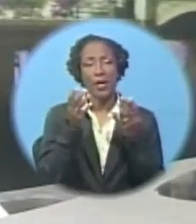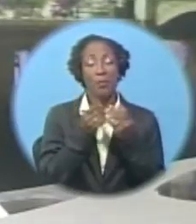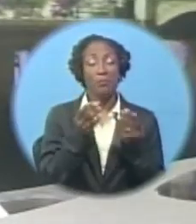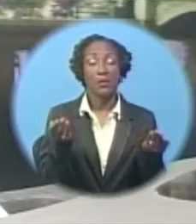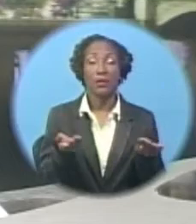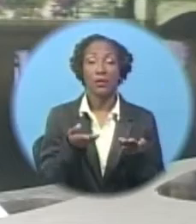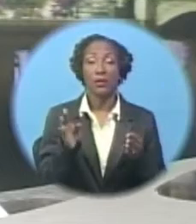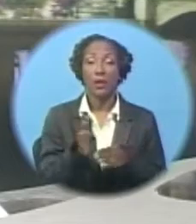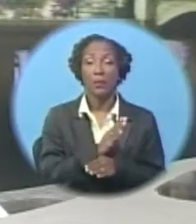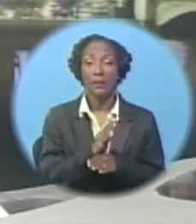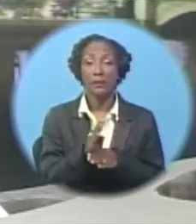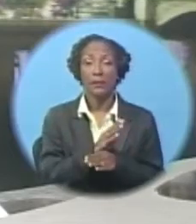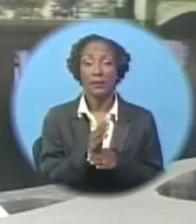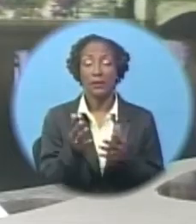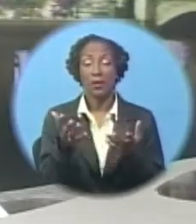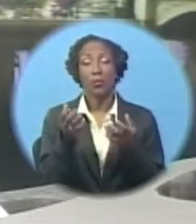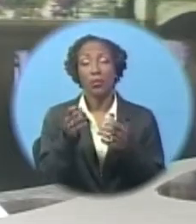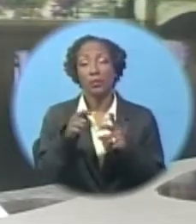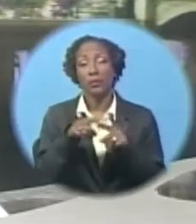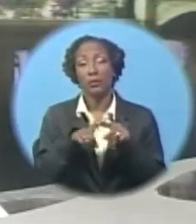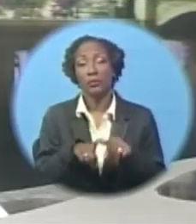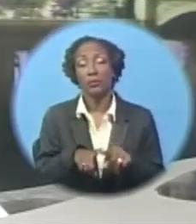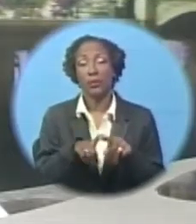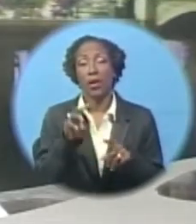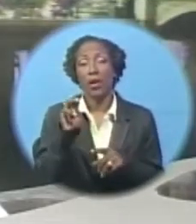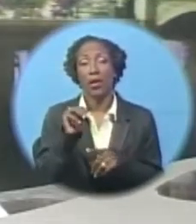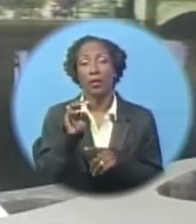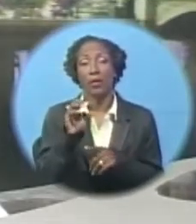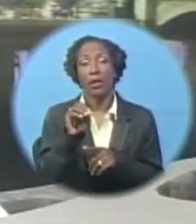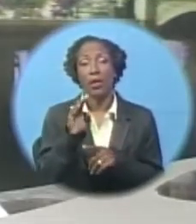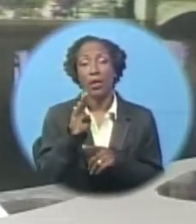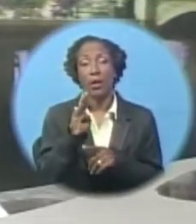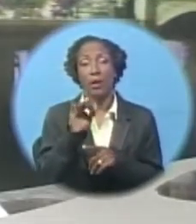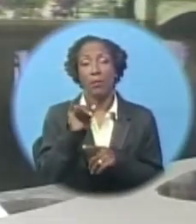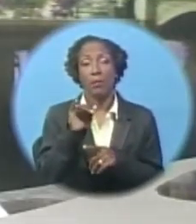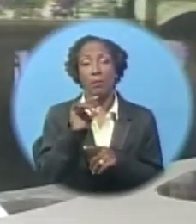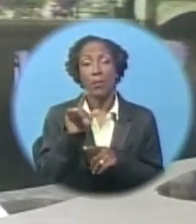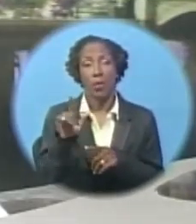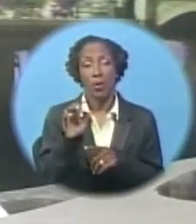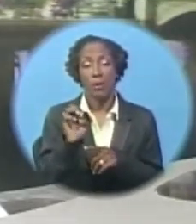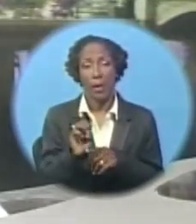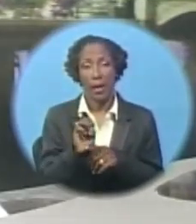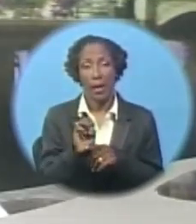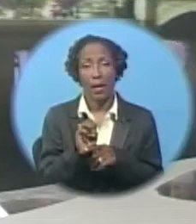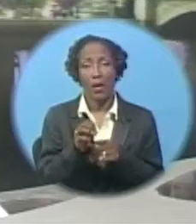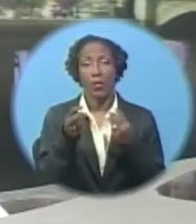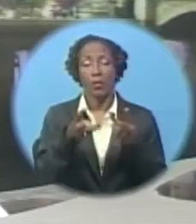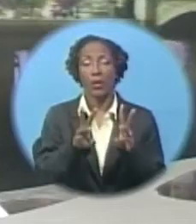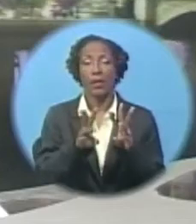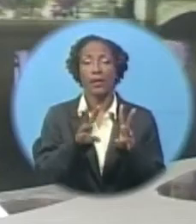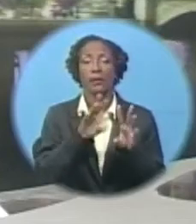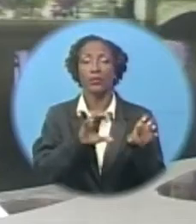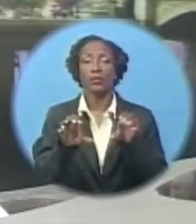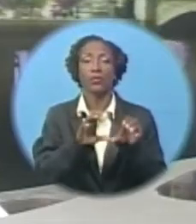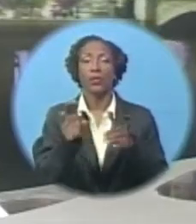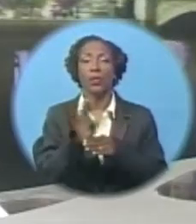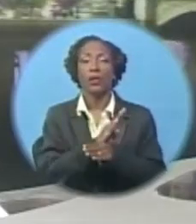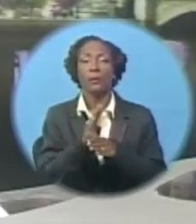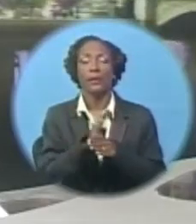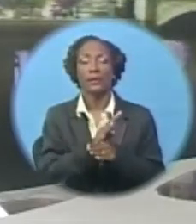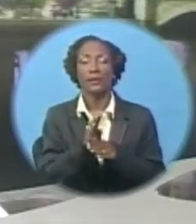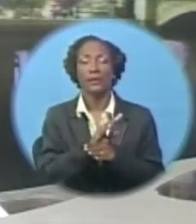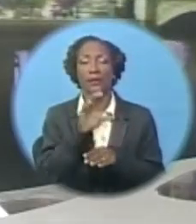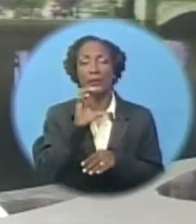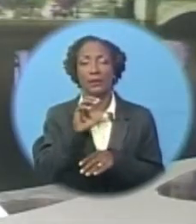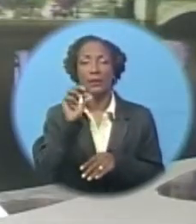More and more local businesses are relying on a mobile platform, and cable and wireless business intends to capitalize on this growing